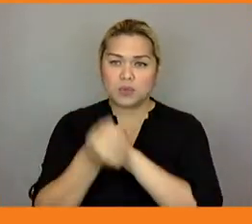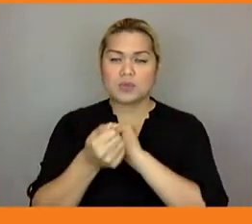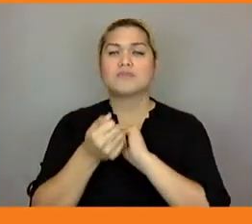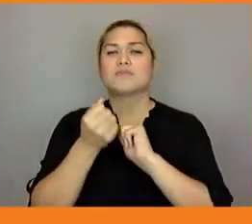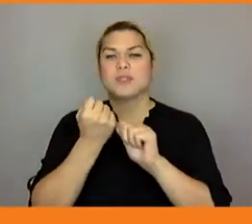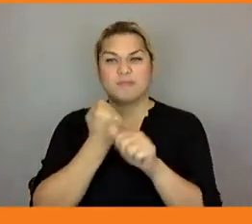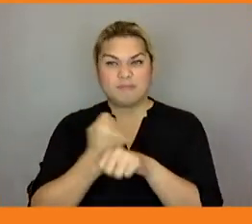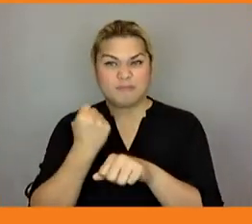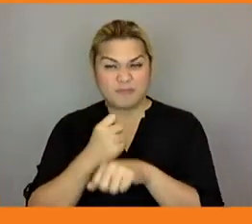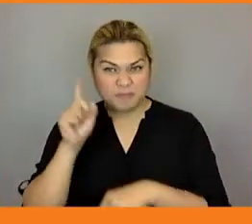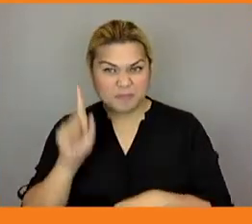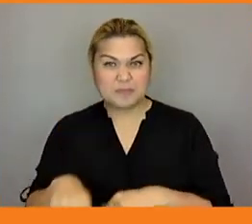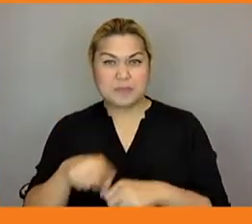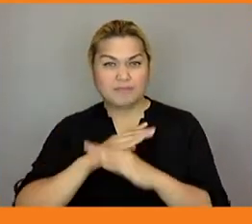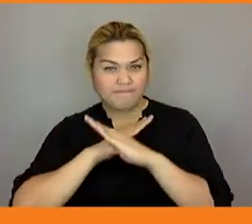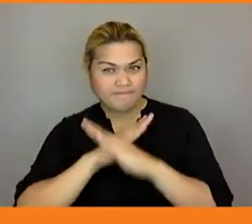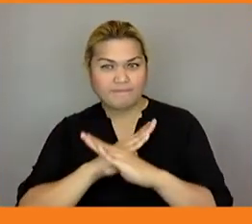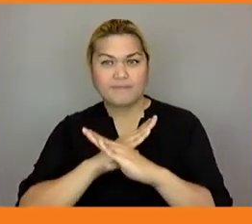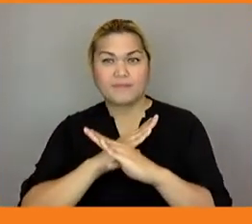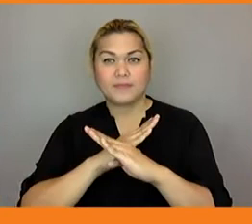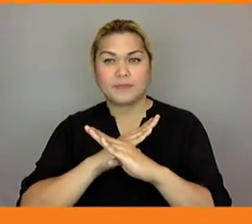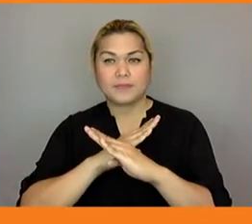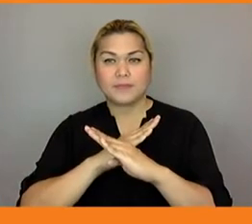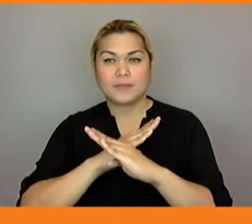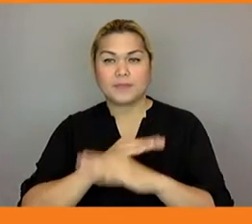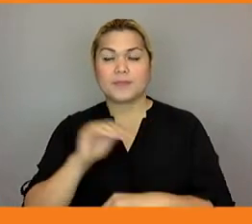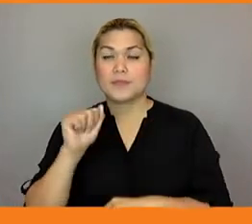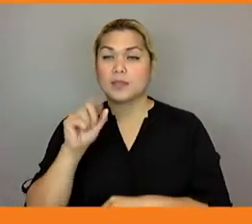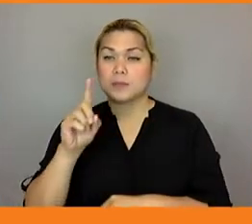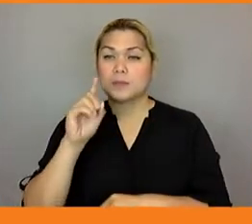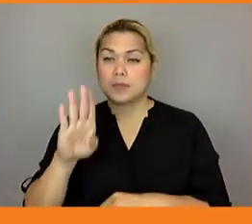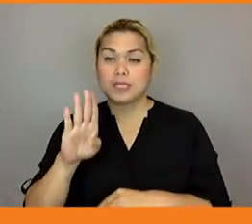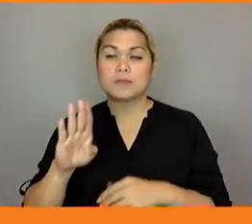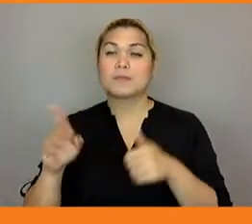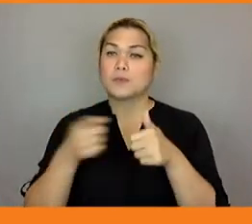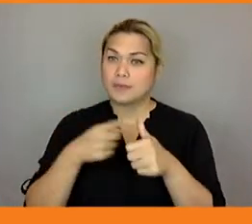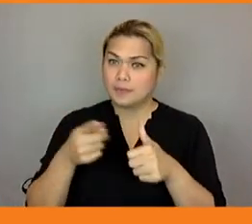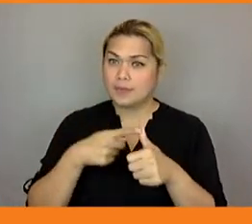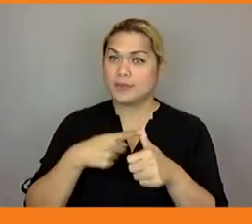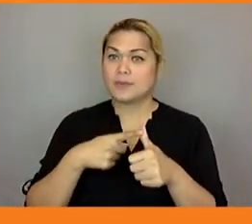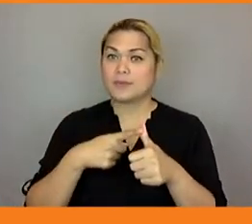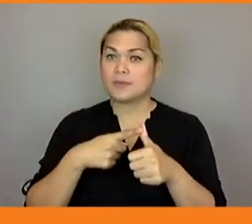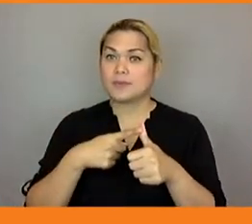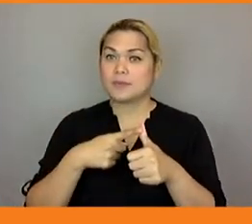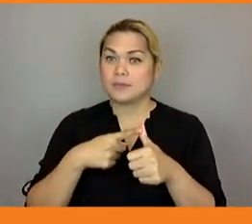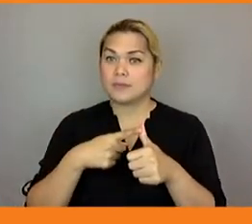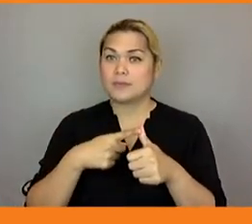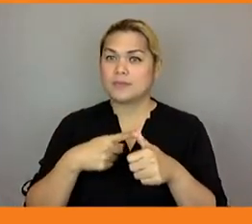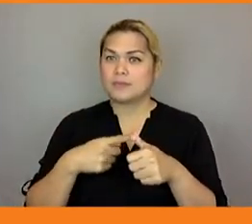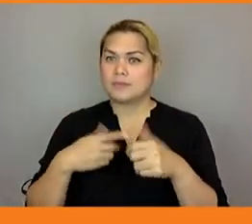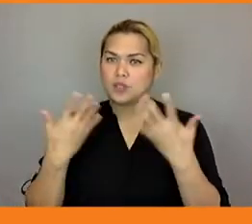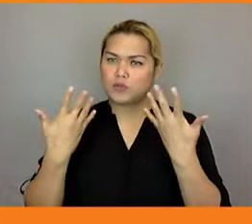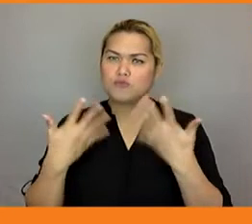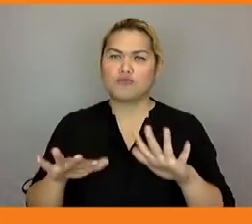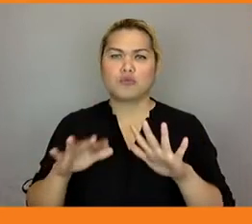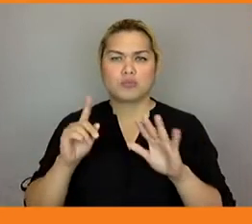among ADB's operational priorities stipulated clearly in our strategy 2030.